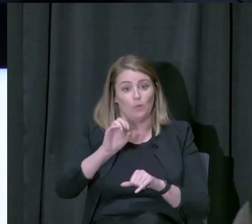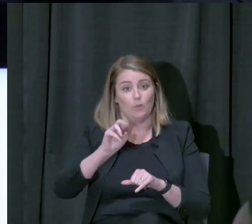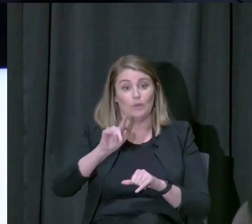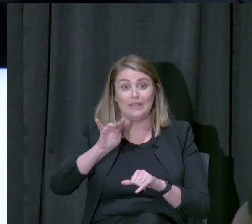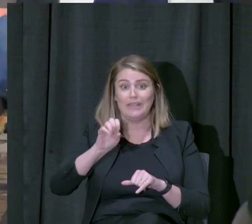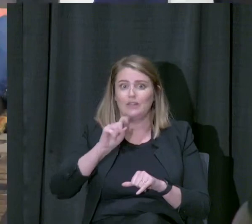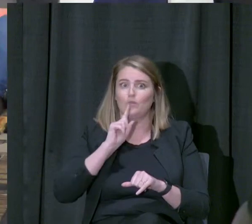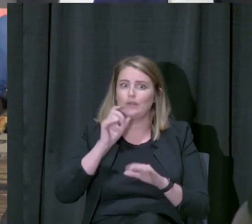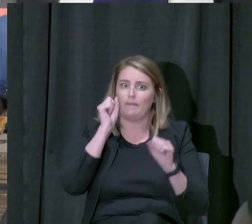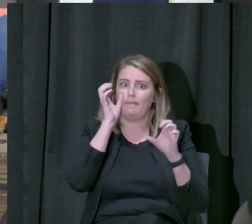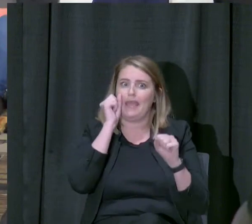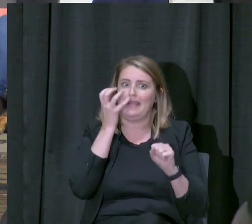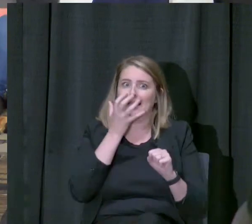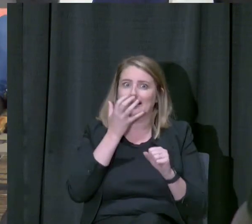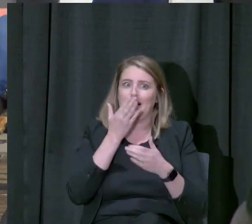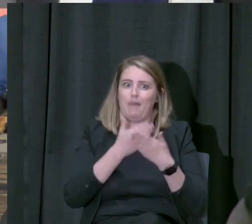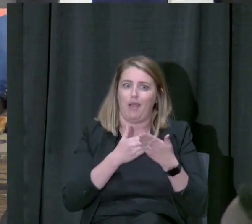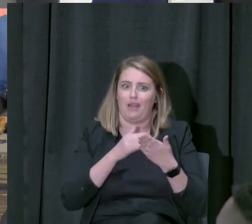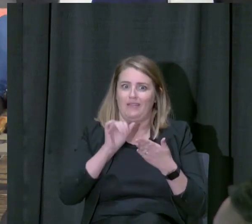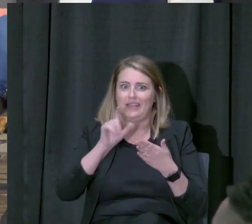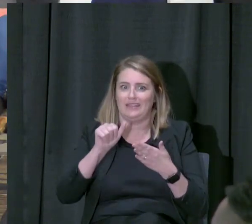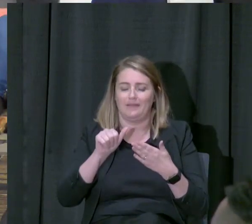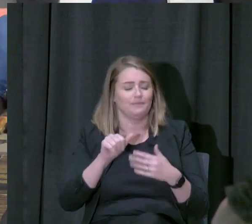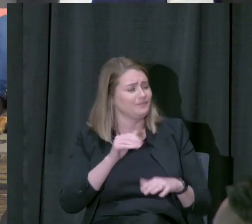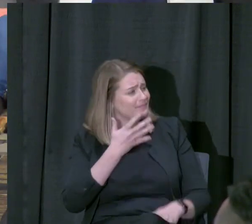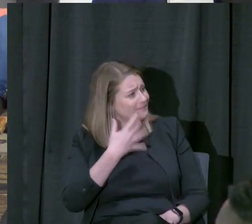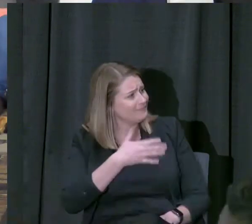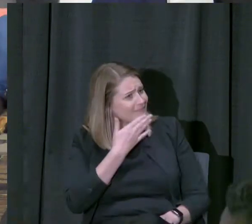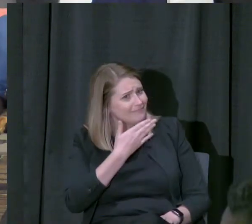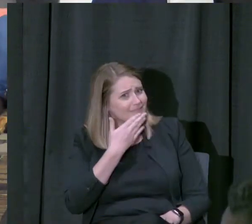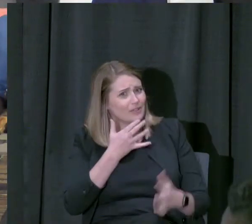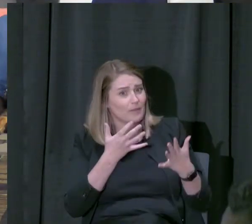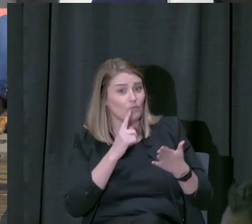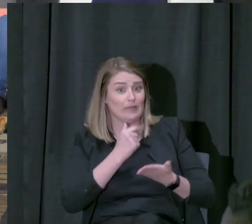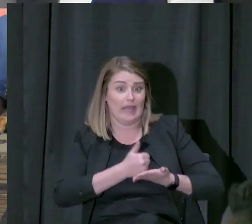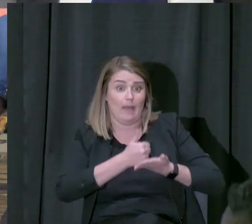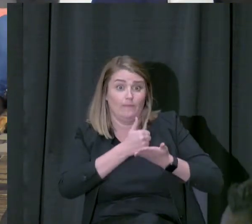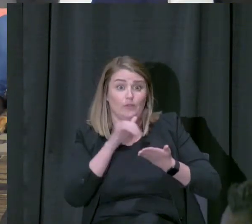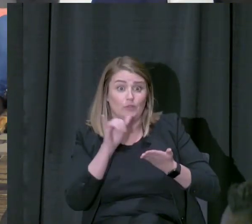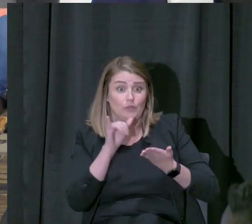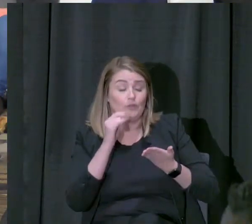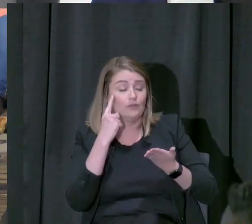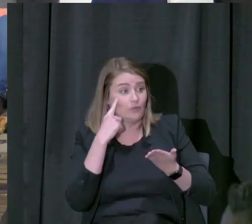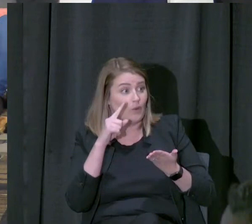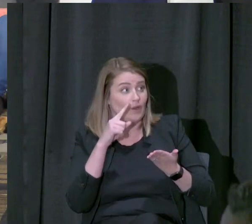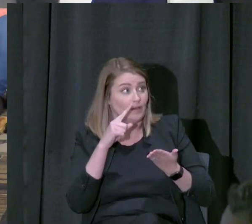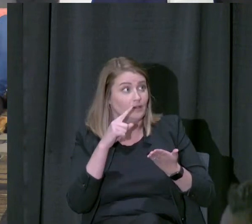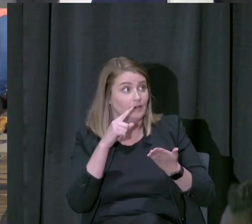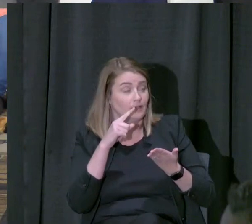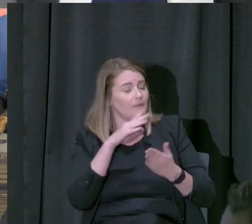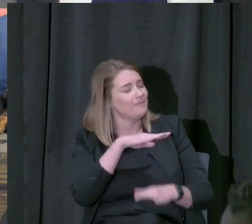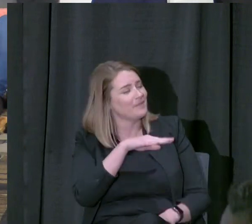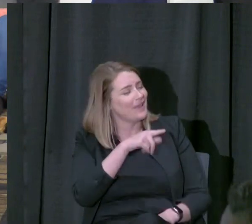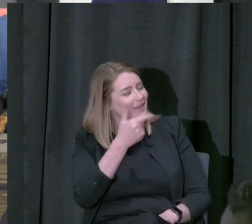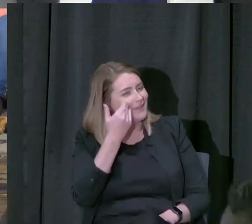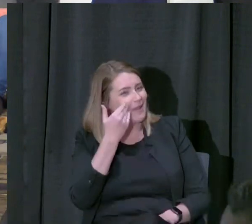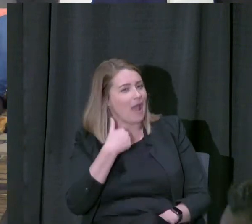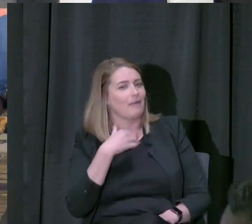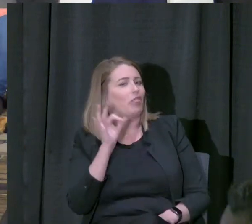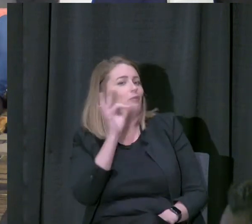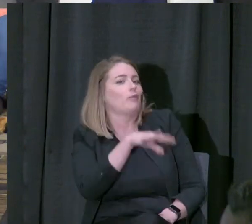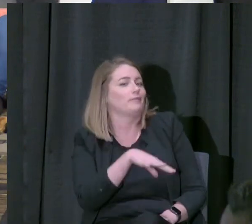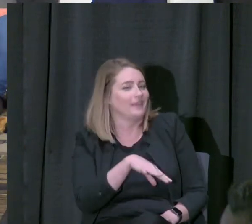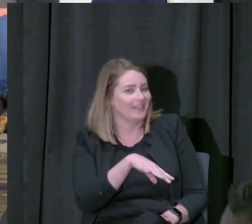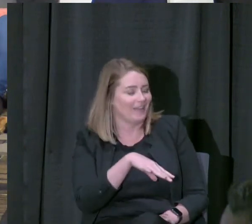Alexa. Excellent, thank you so much, and super, super helpful for, I'm just gonna throw something in